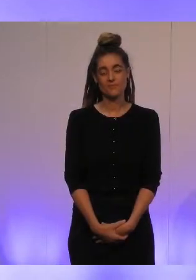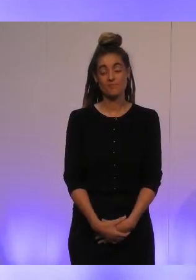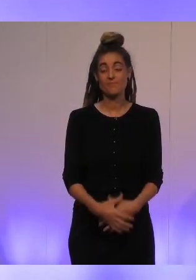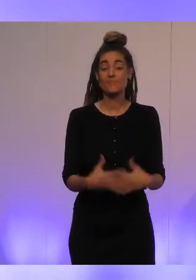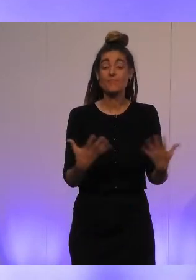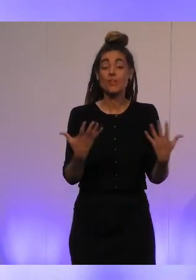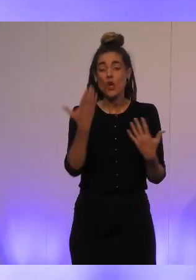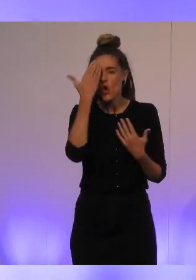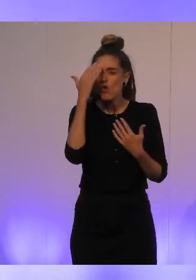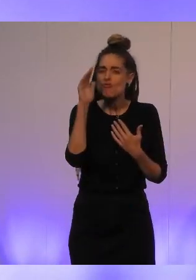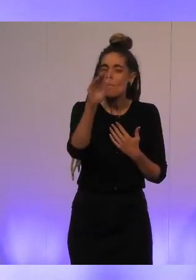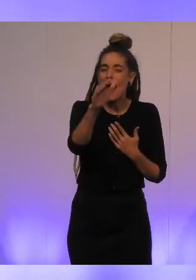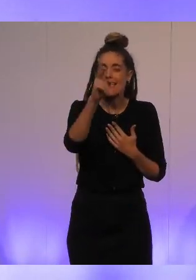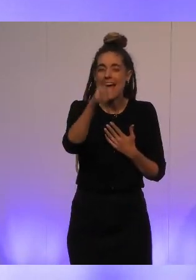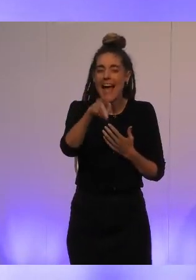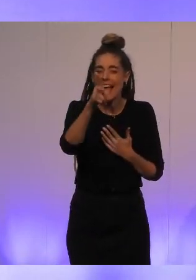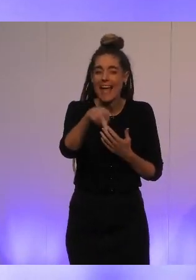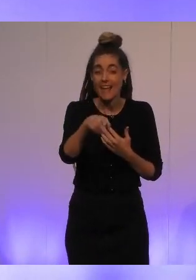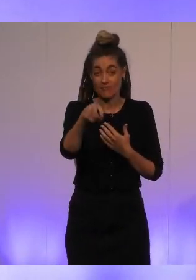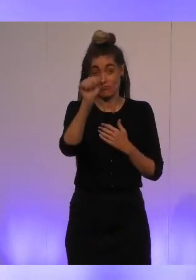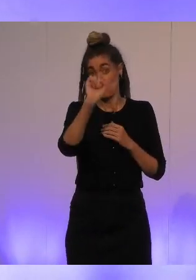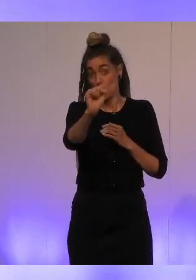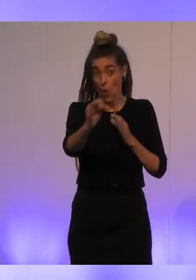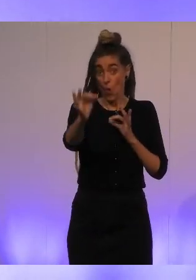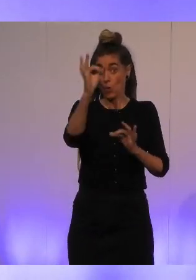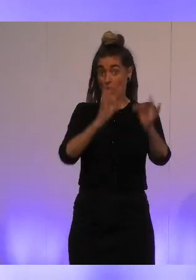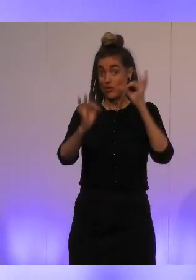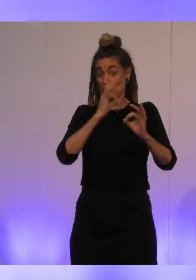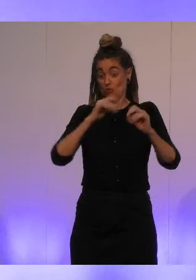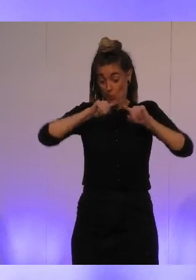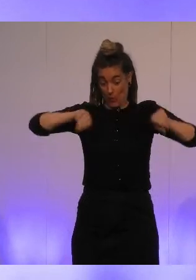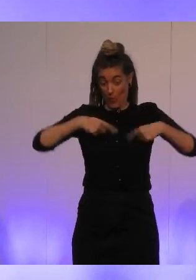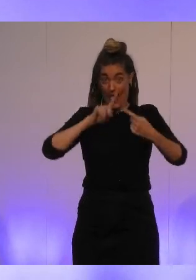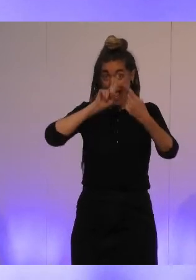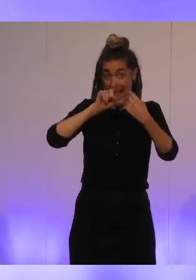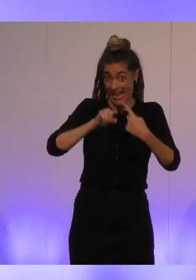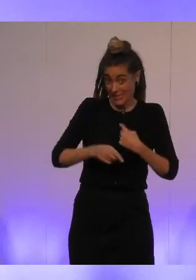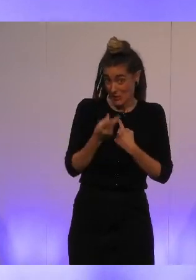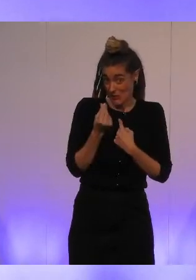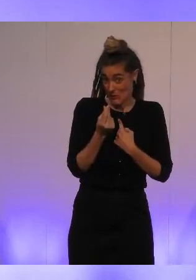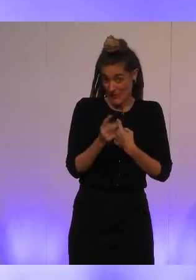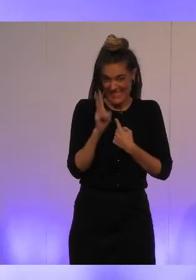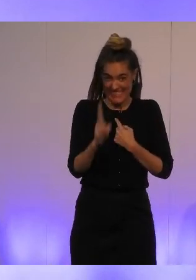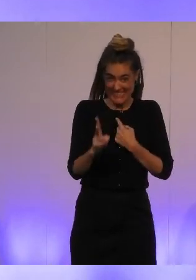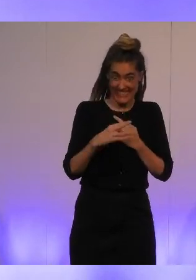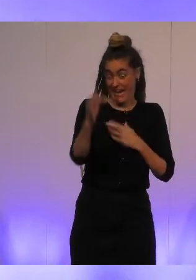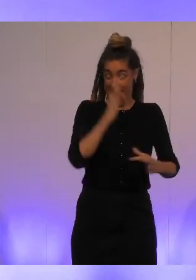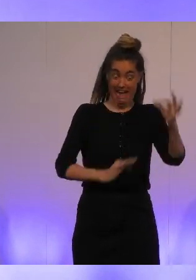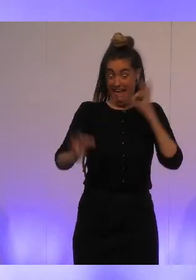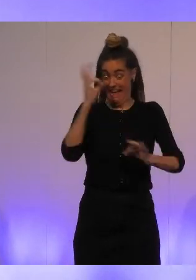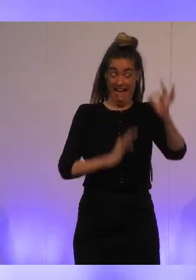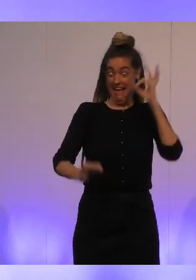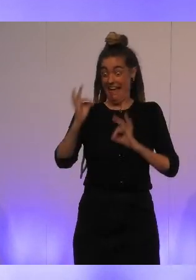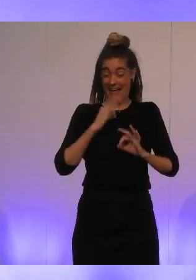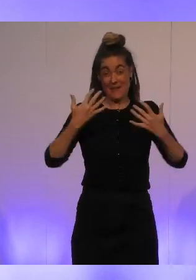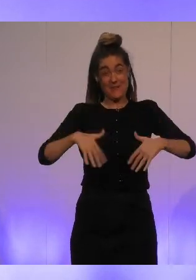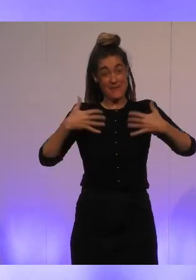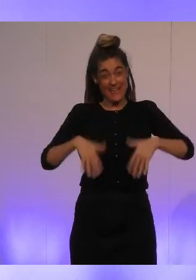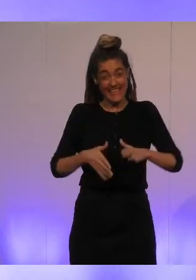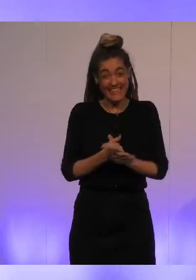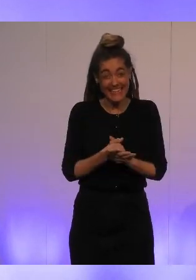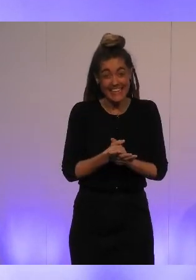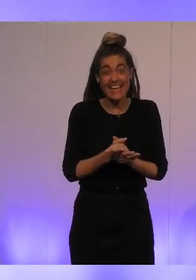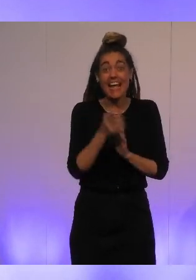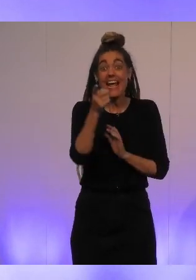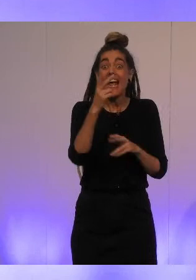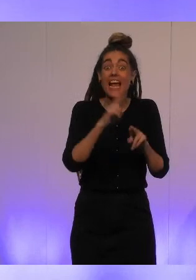Just a reminder again that we'll be answering your questions shortly, and I can see them coming in thick and fast out the corner of my eye. But if you want to drop us a